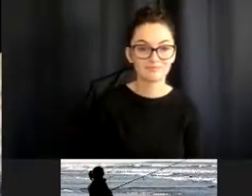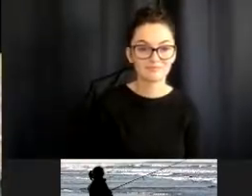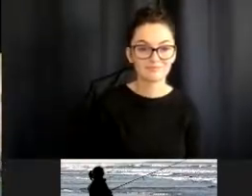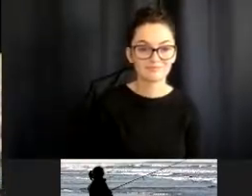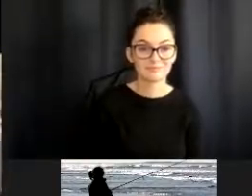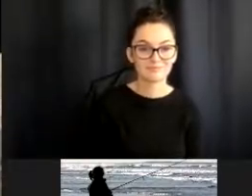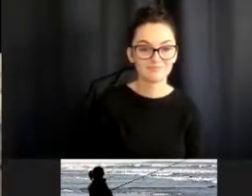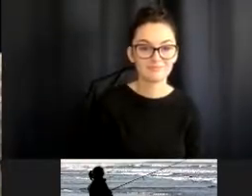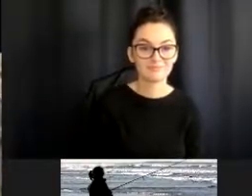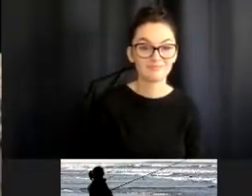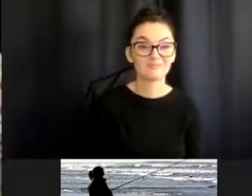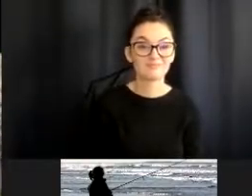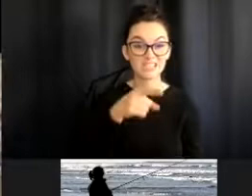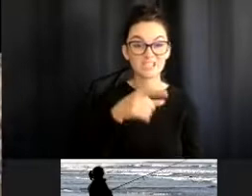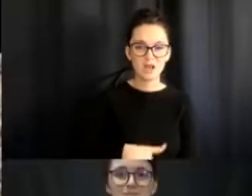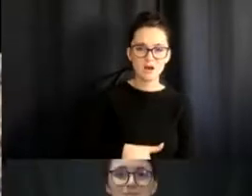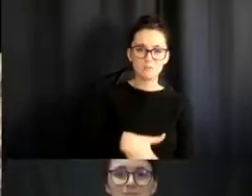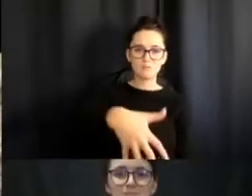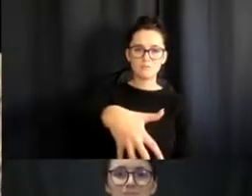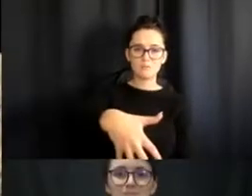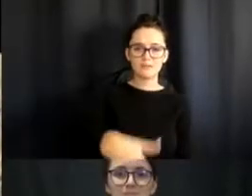middle. Oh, this one right here. Oh my goodness.